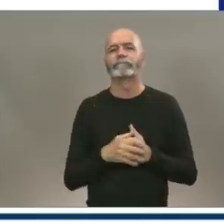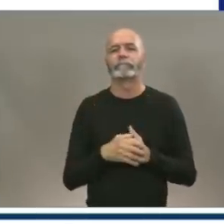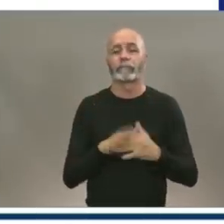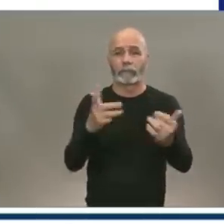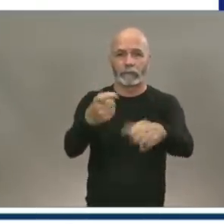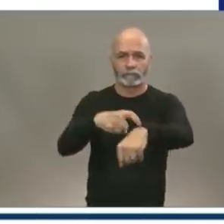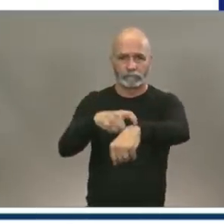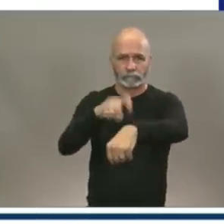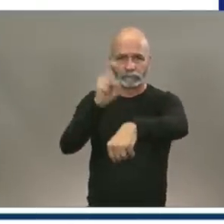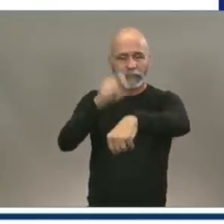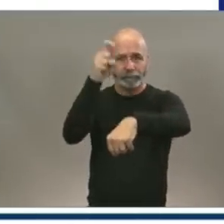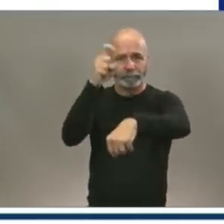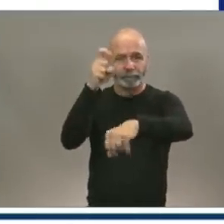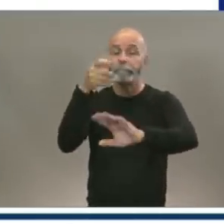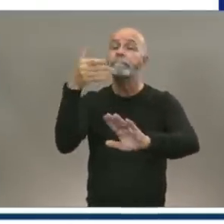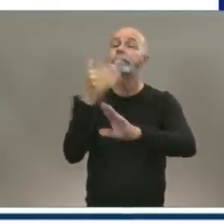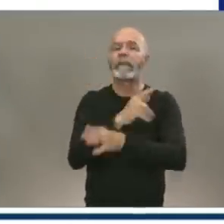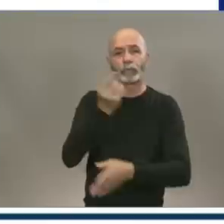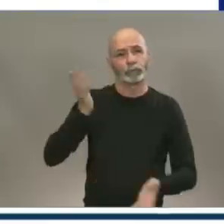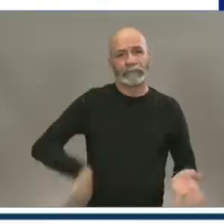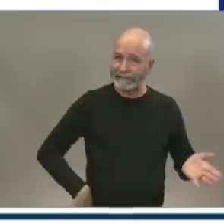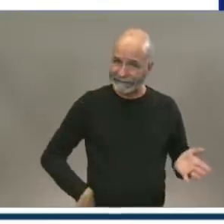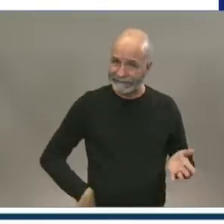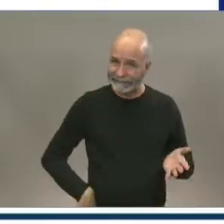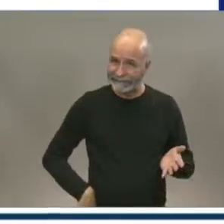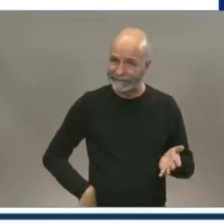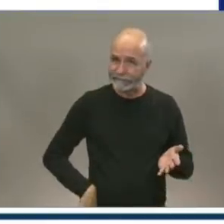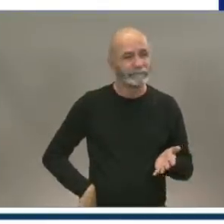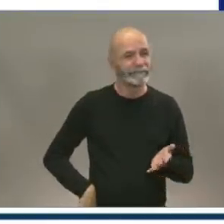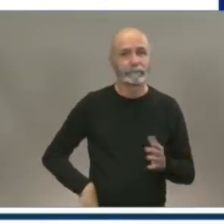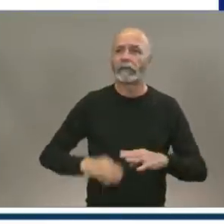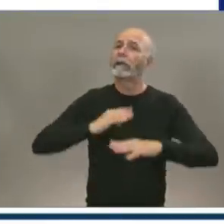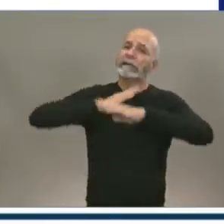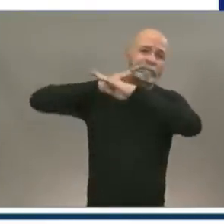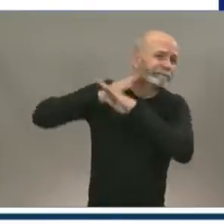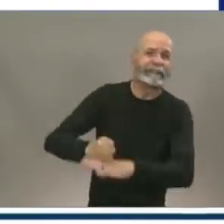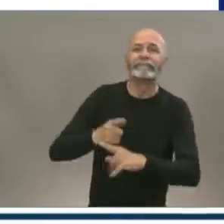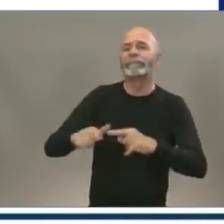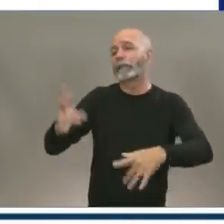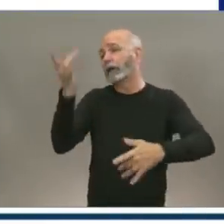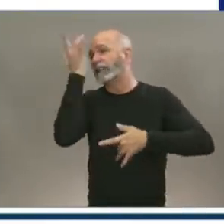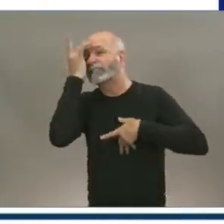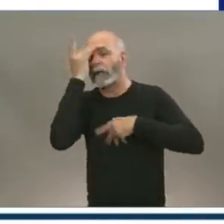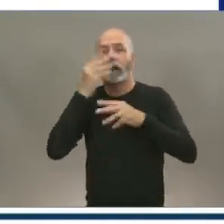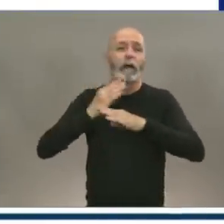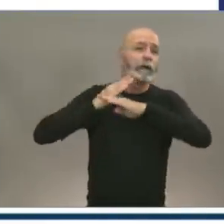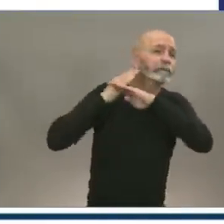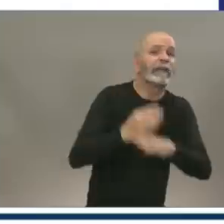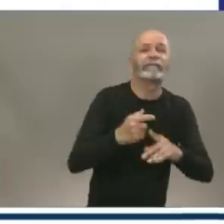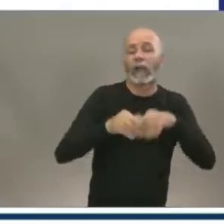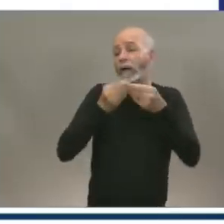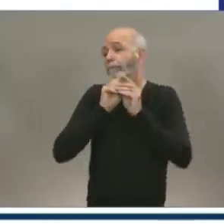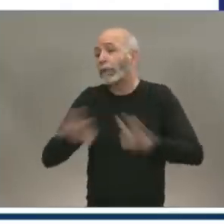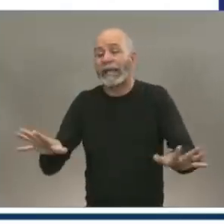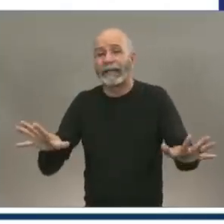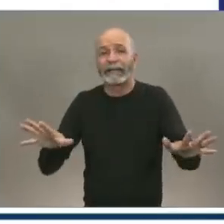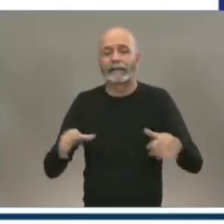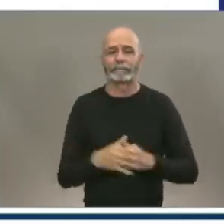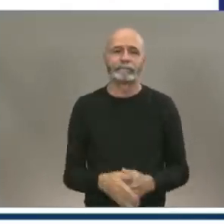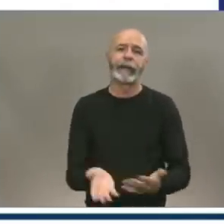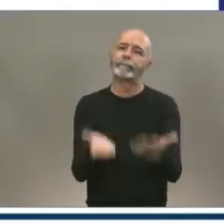late, and before you get sick and before you make someone else sick. So thank you for joining us today.